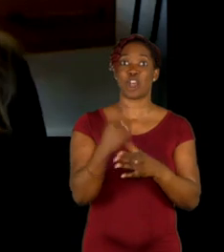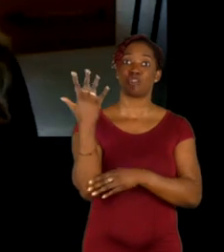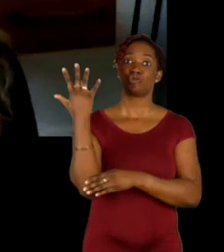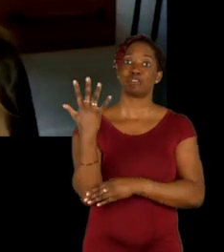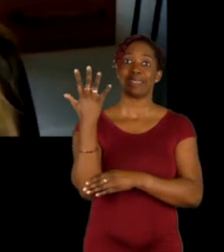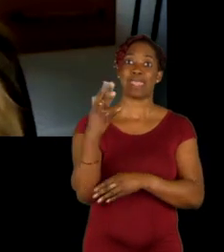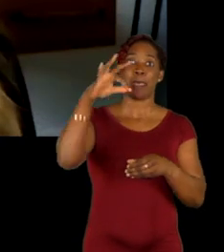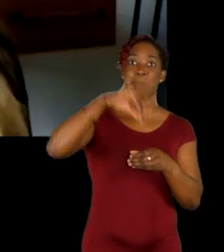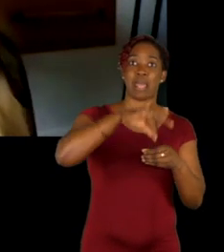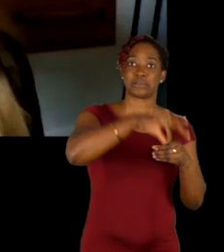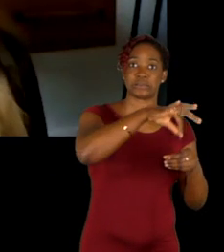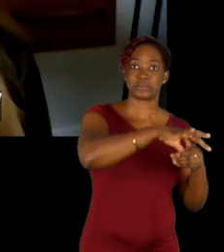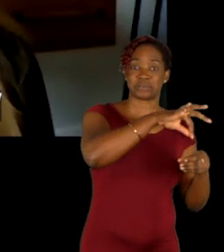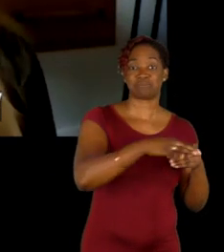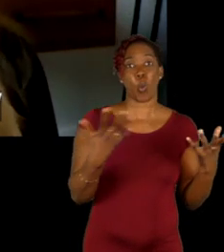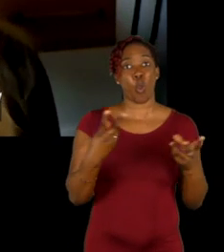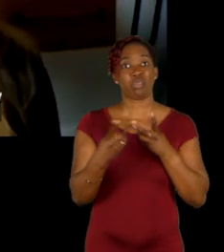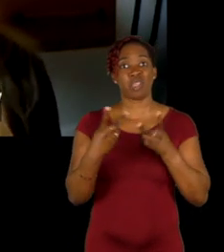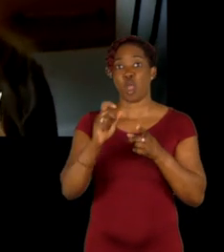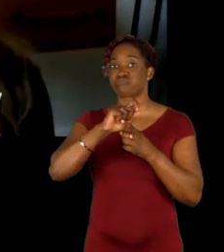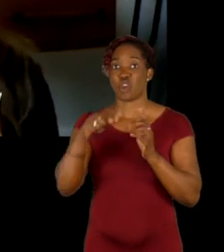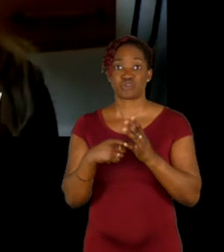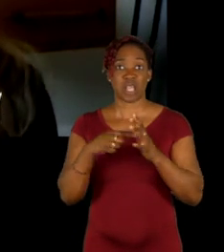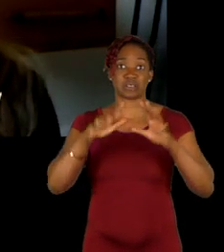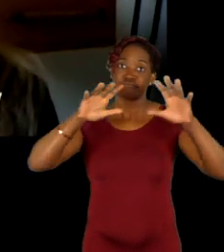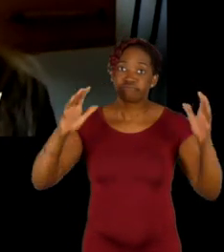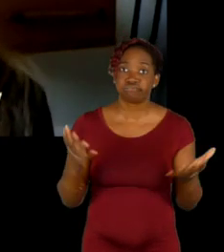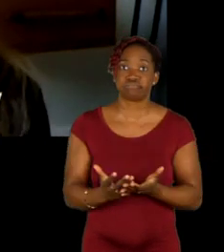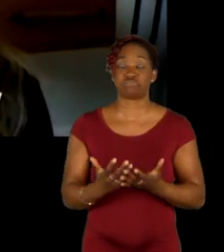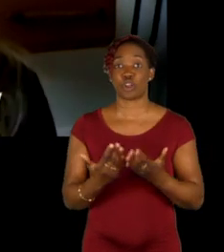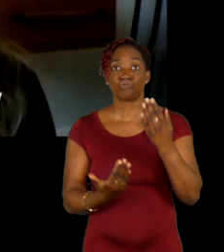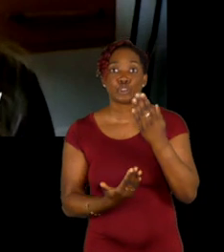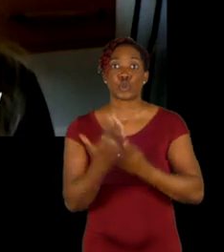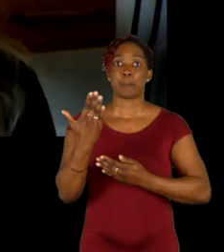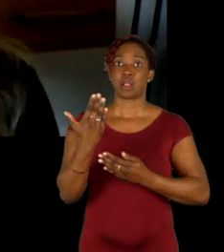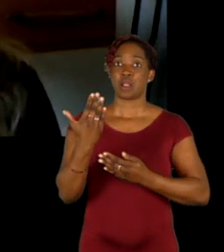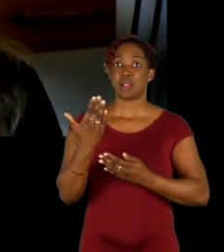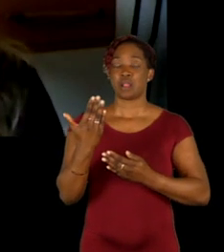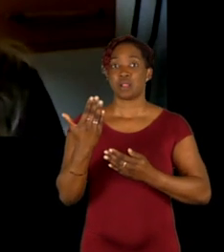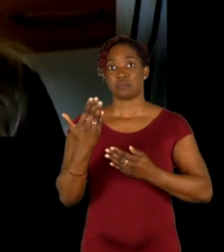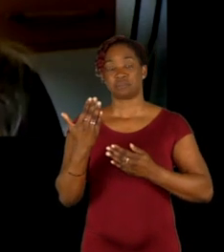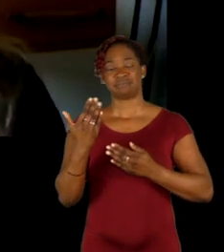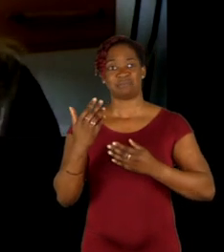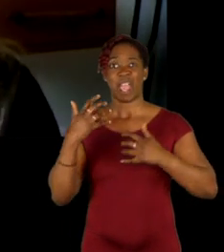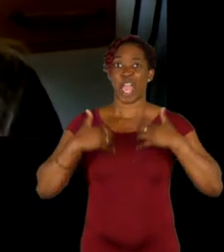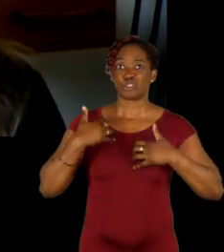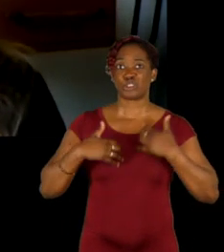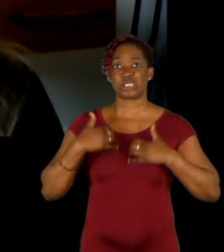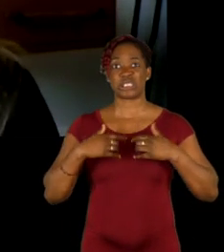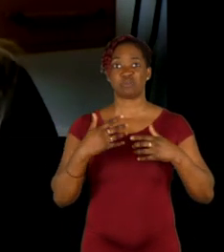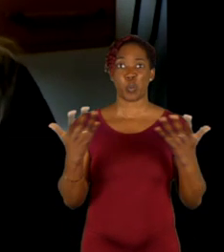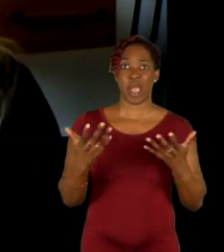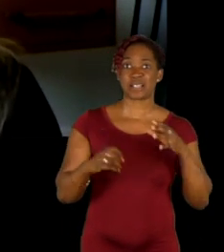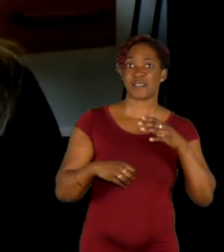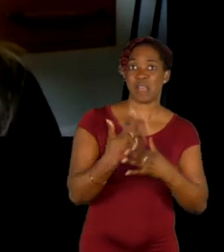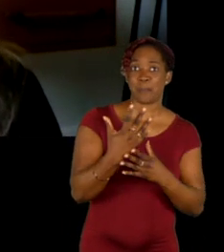projects across the globe, such as investing in renewable energy in developing countries or helping with biodiversity